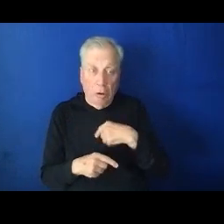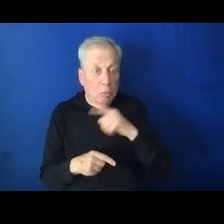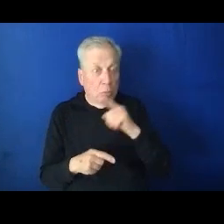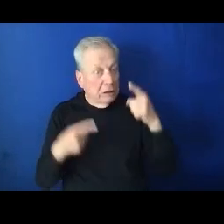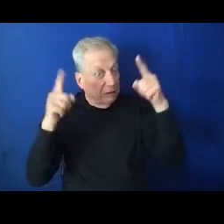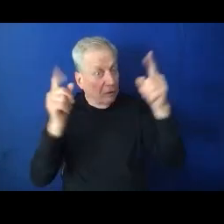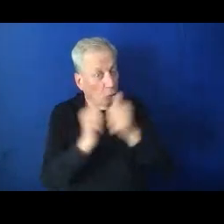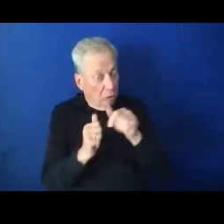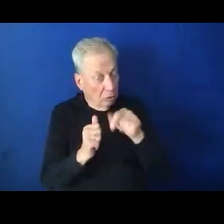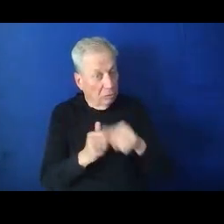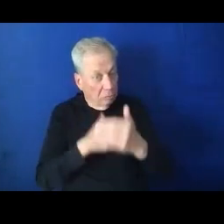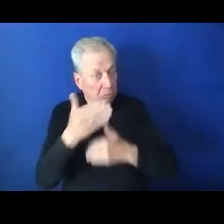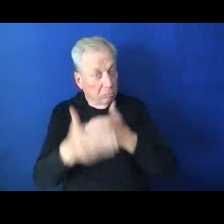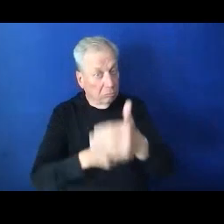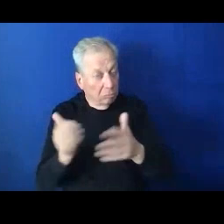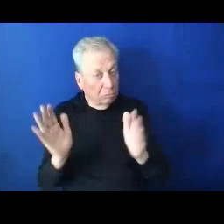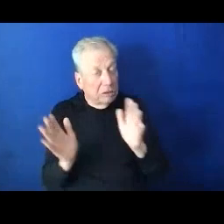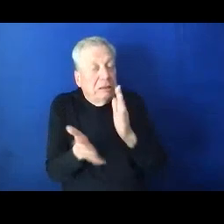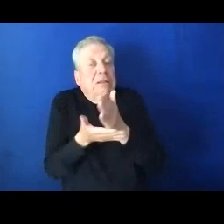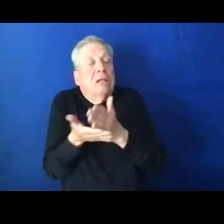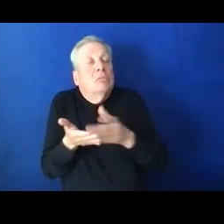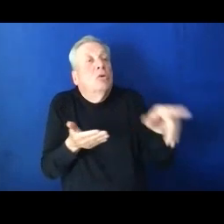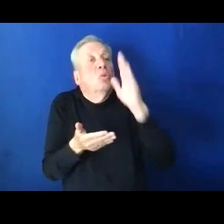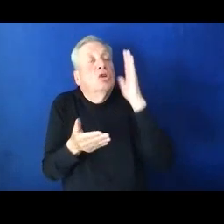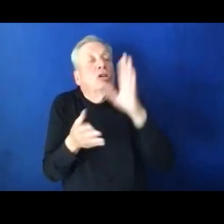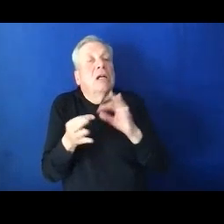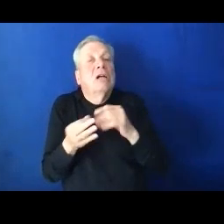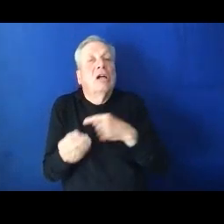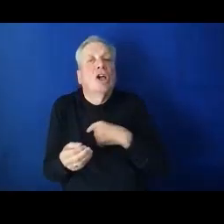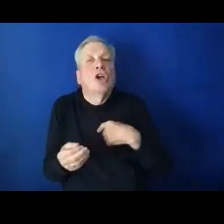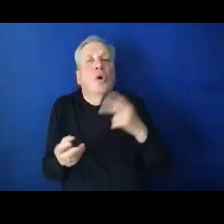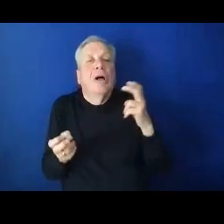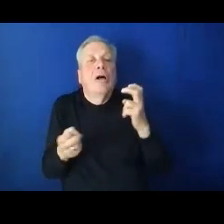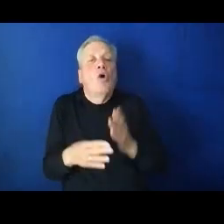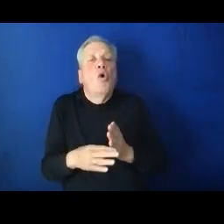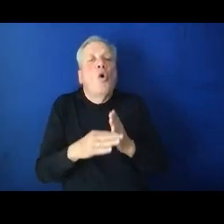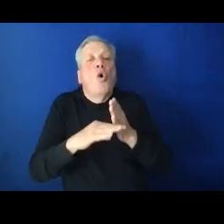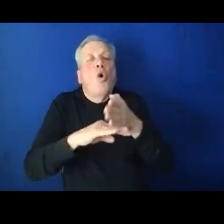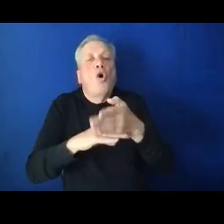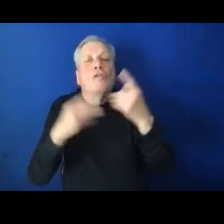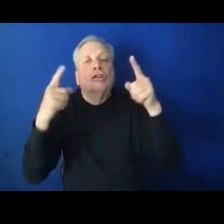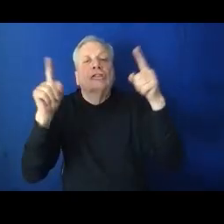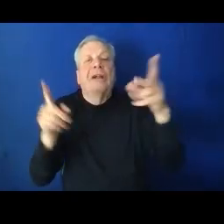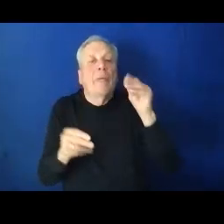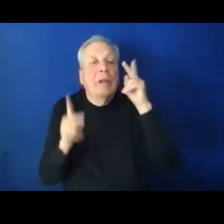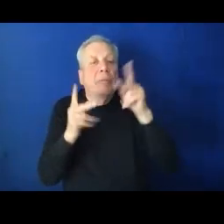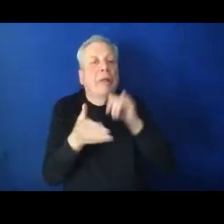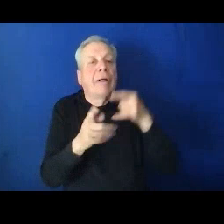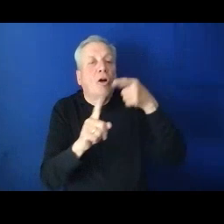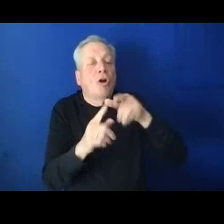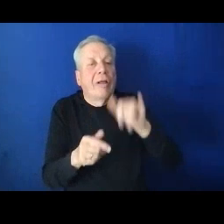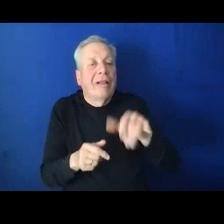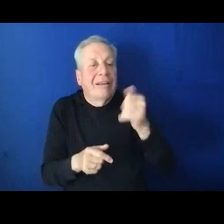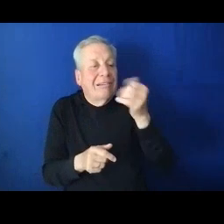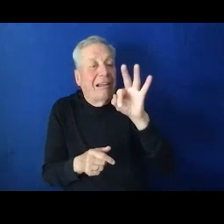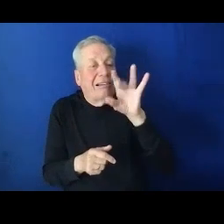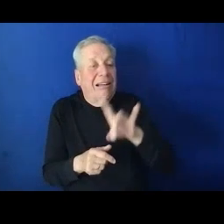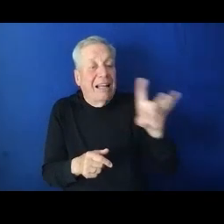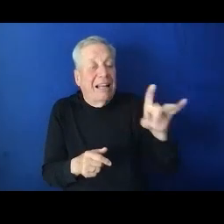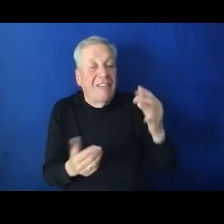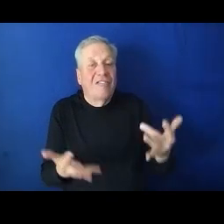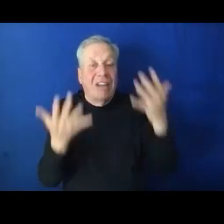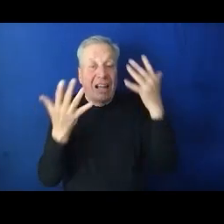it. Some would say from time to time we've overachieved. People will point out the 1988 fire season. That gets